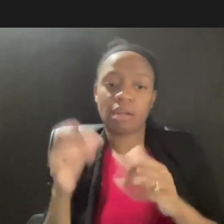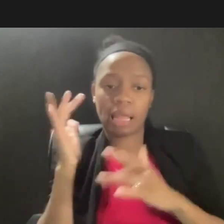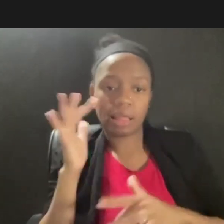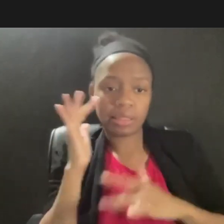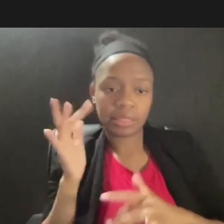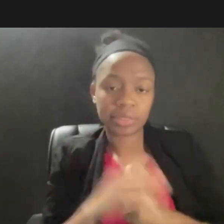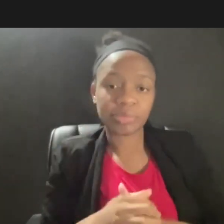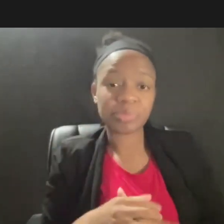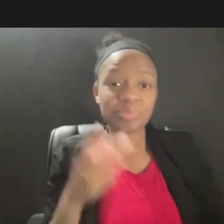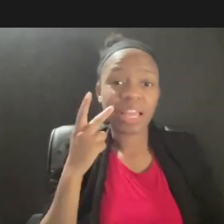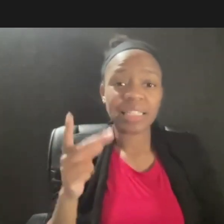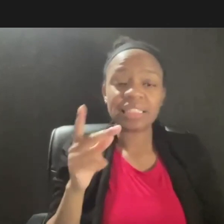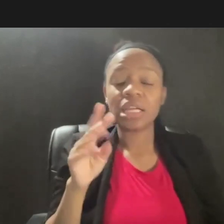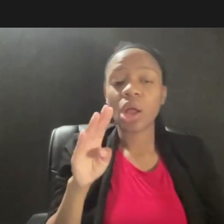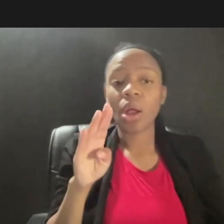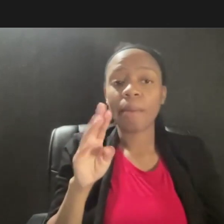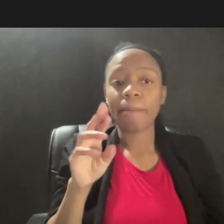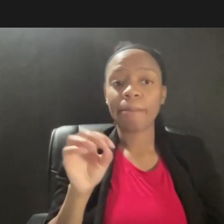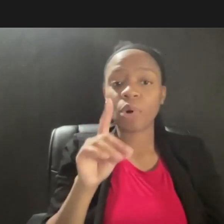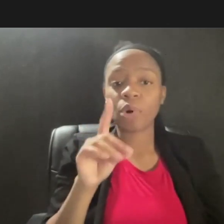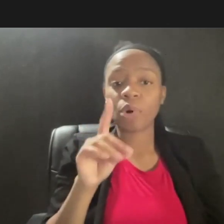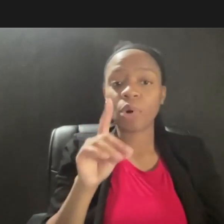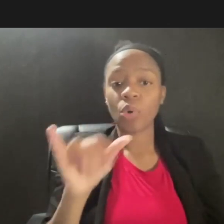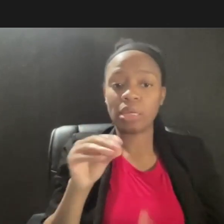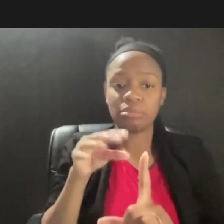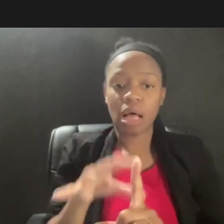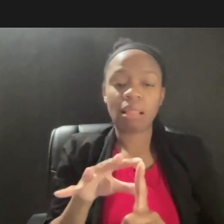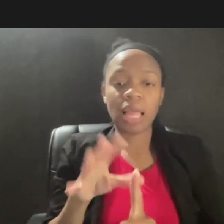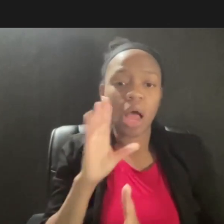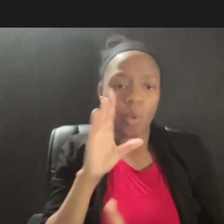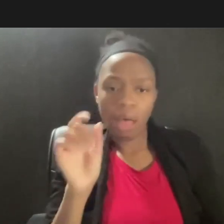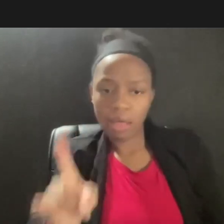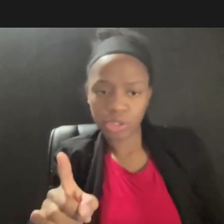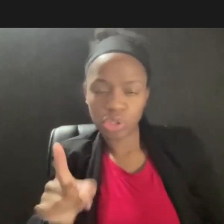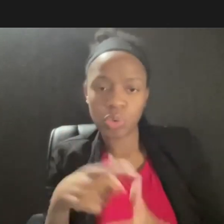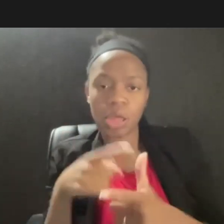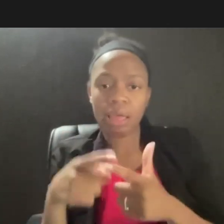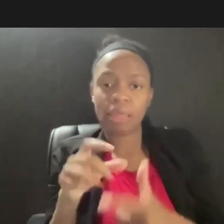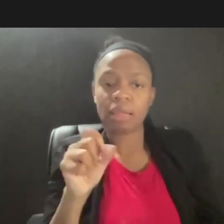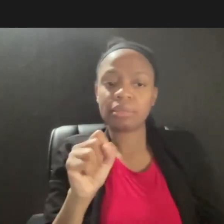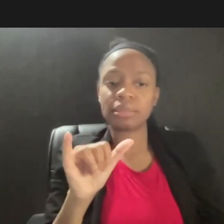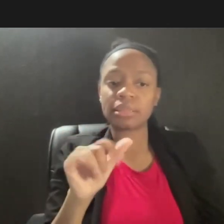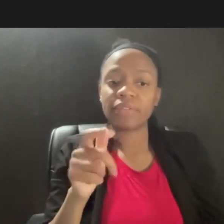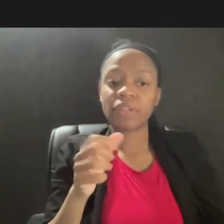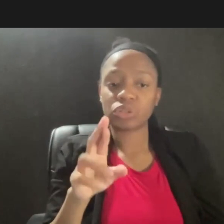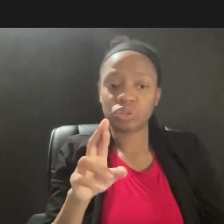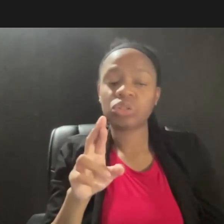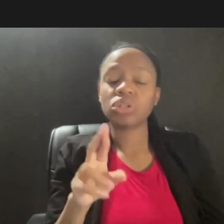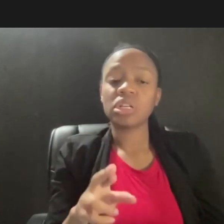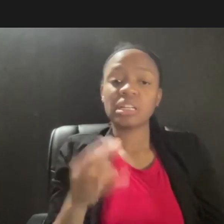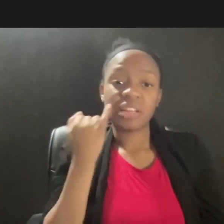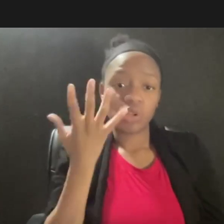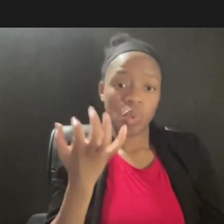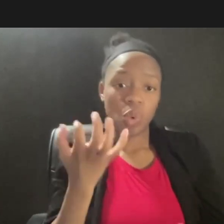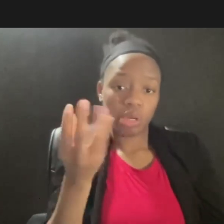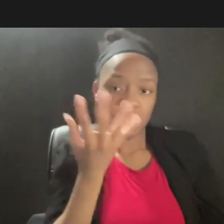see Brody spotlight, so I'm gonna ask you, Brody, and then we'll go to Sylvester. If you want to tell us about